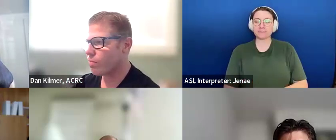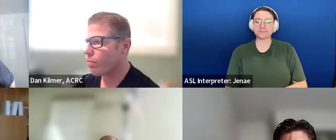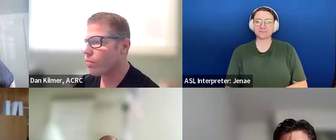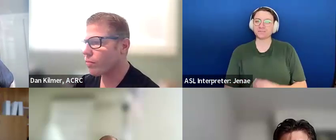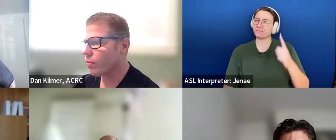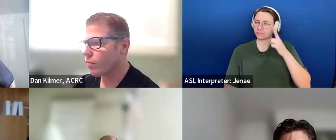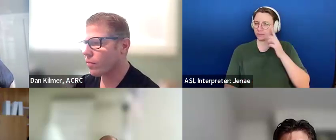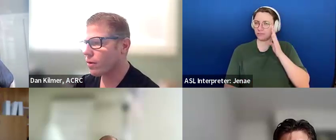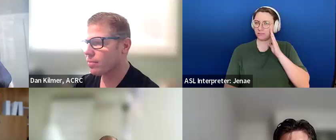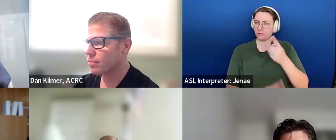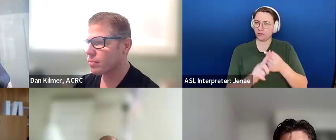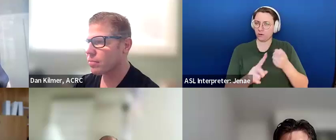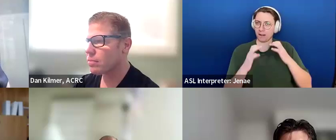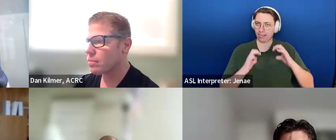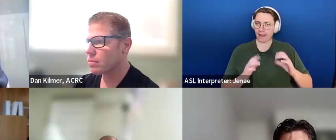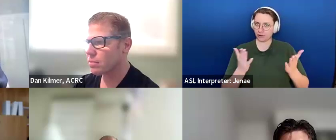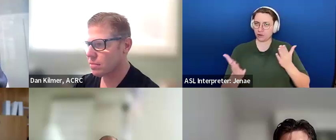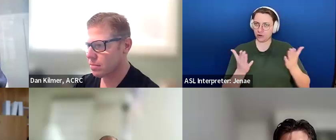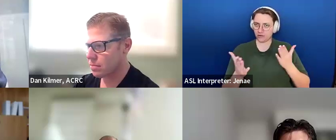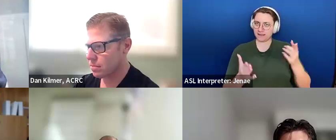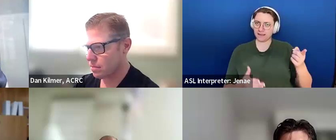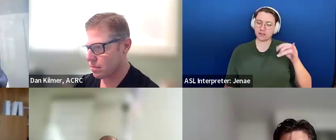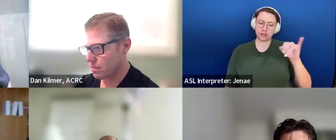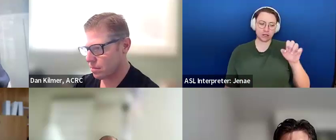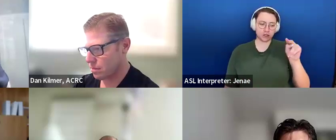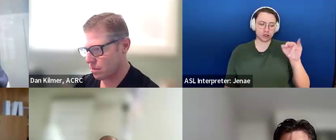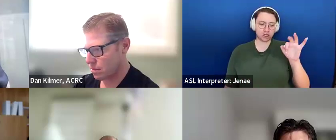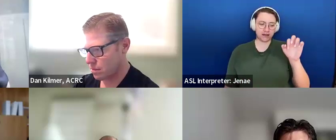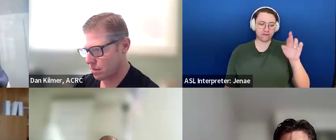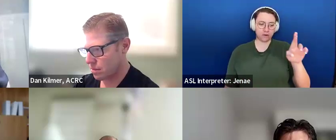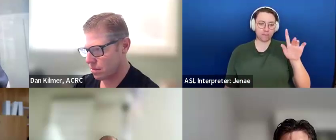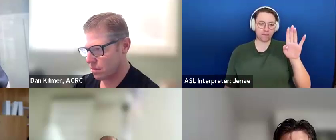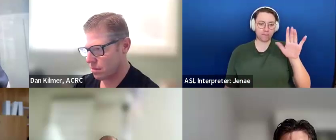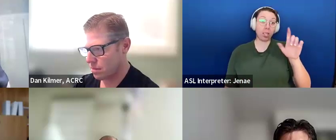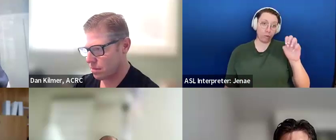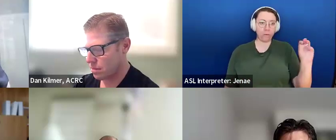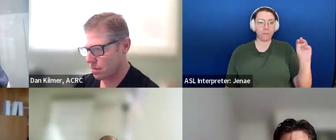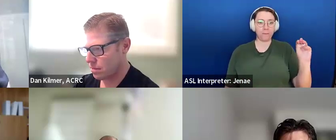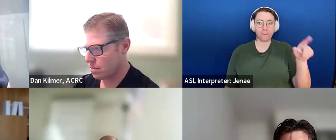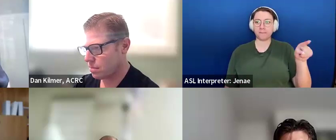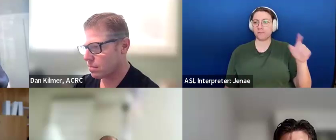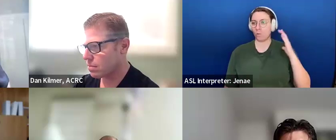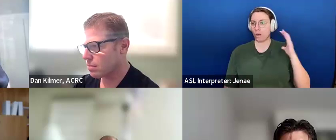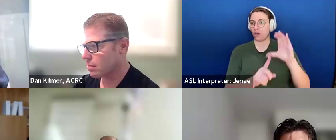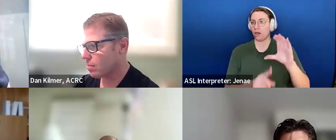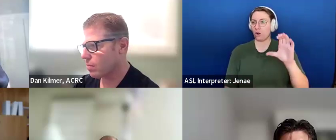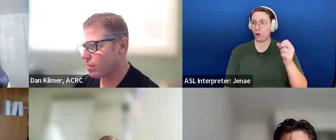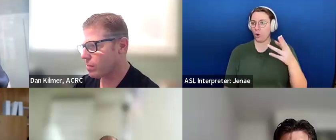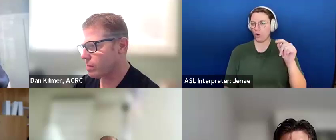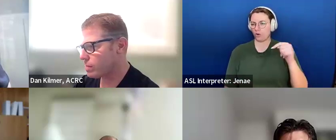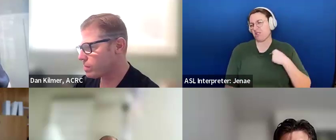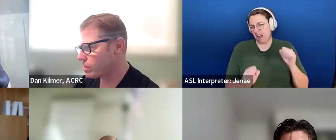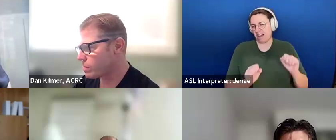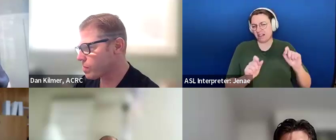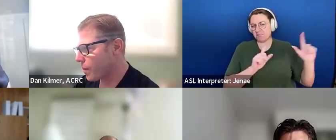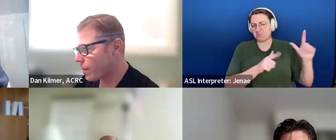we're going to have from Client Services on Ms. Jennifer Bloom, and we're actually going to make her a co-host. But Jennifer, I can share the screen with the information